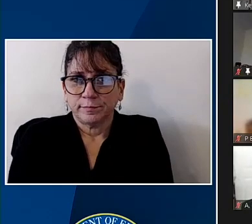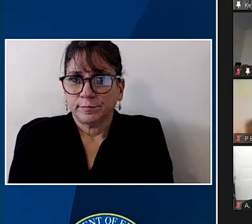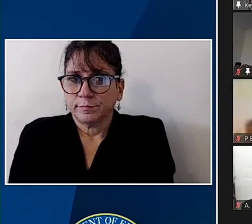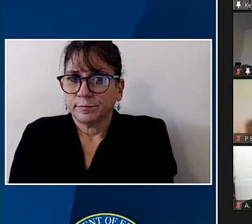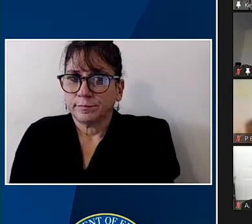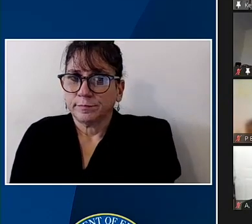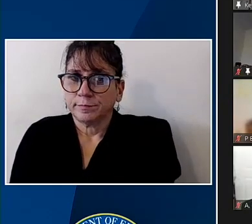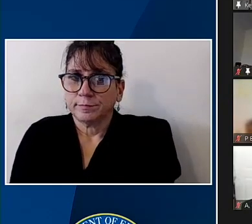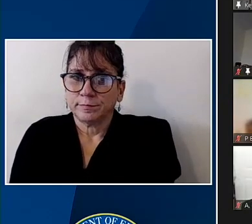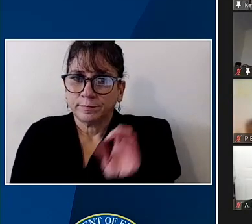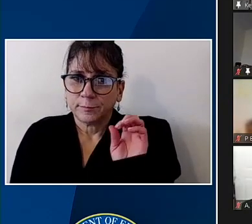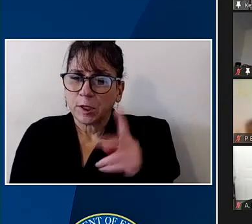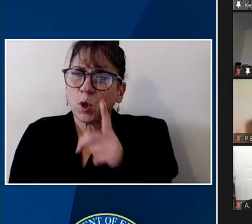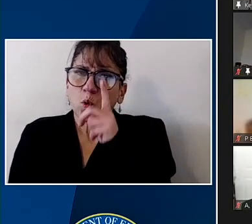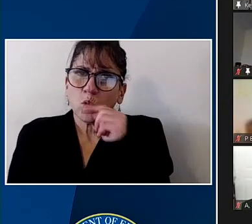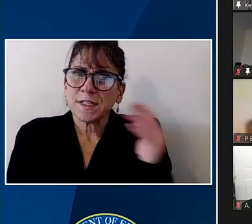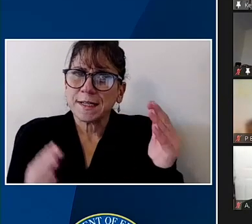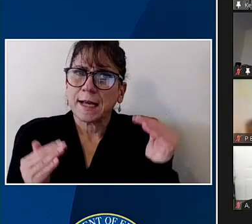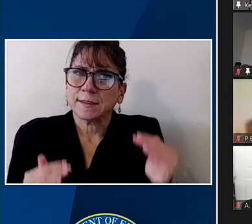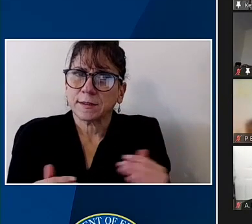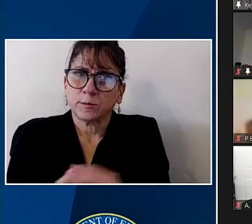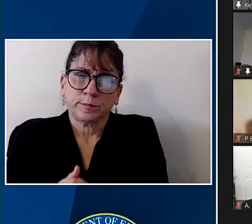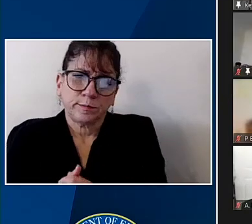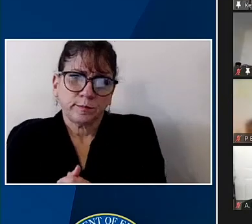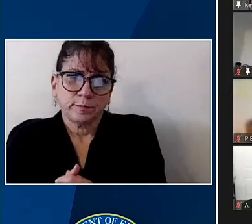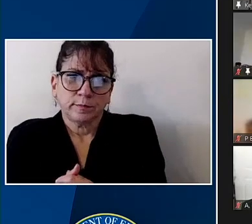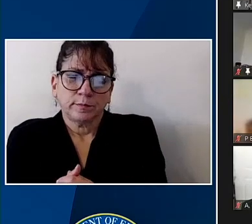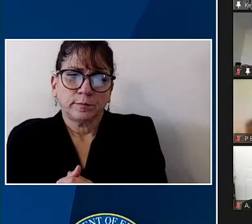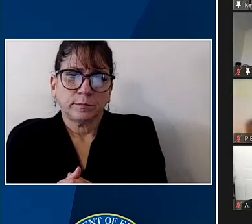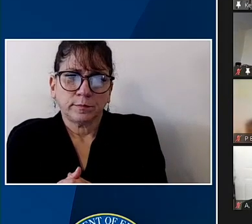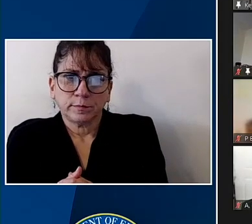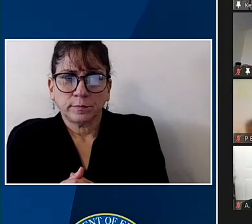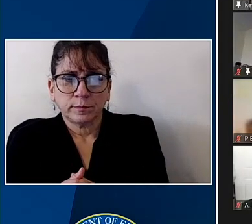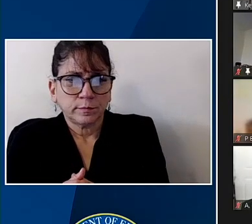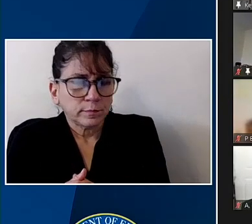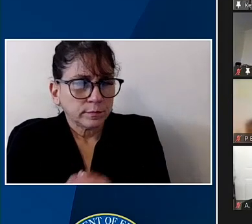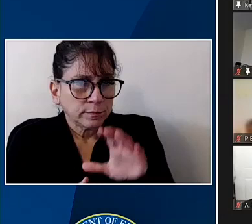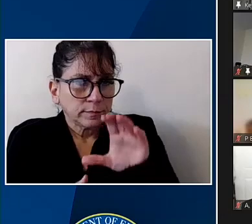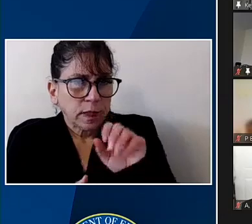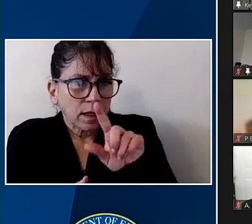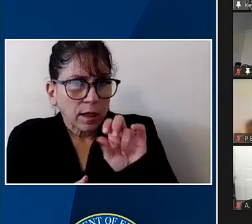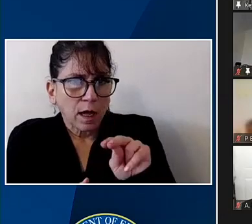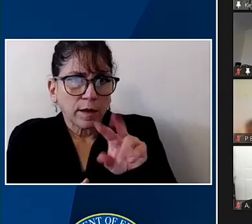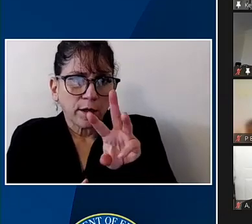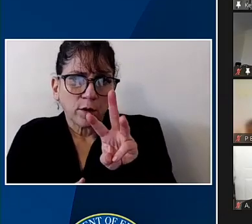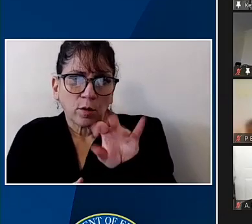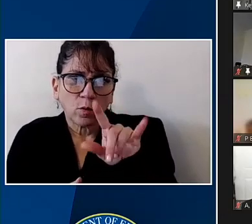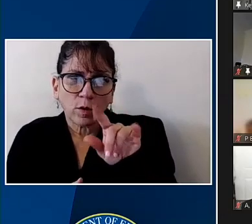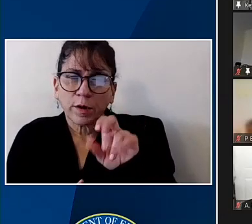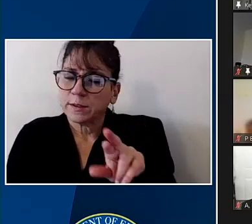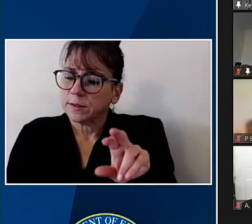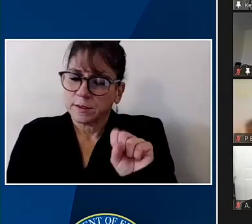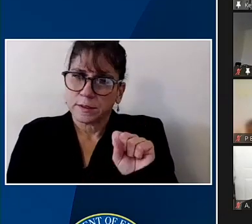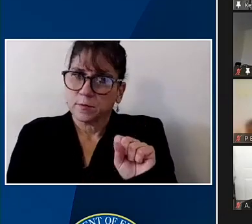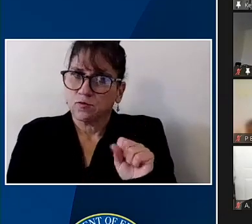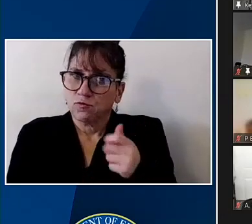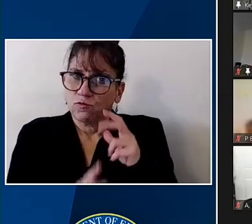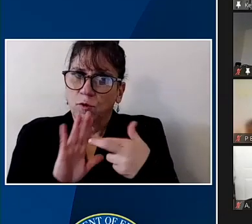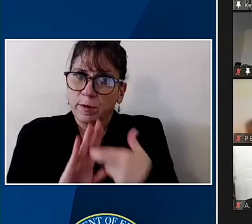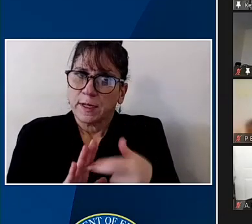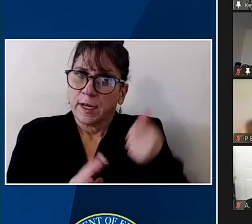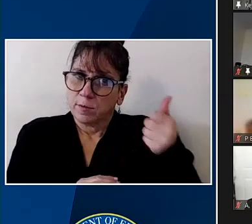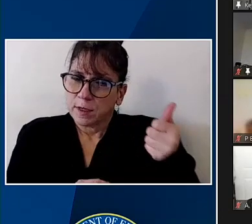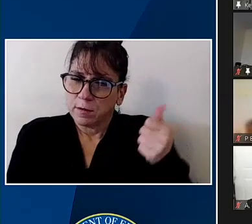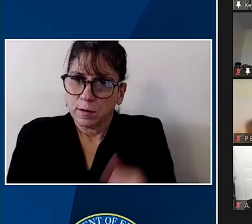All right, John, who'd be up next? Brady, next we have Colin Wilkins representing themselves.